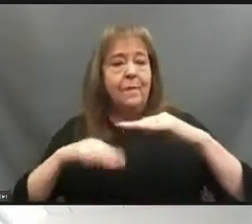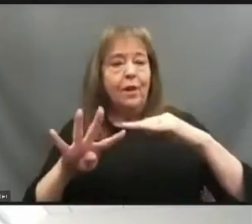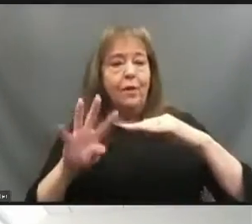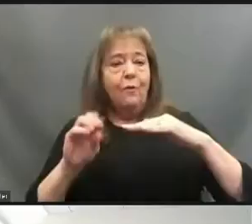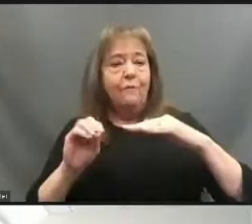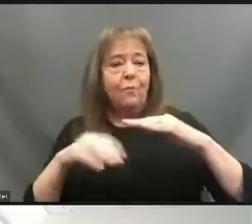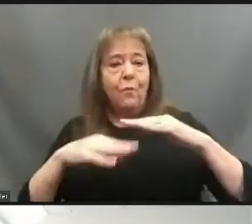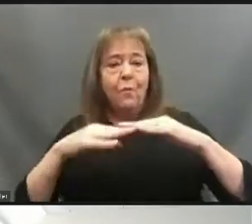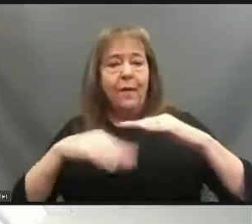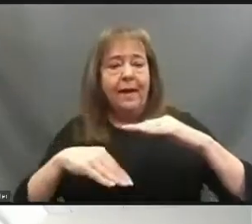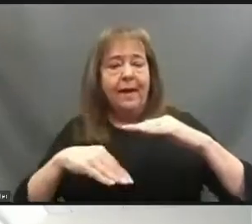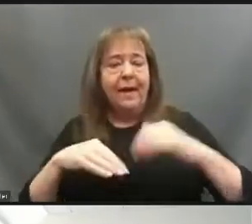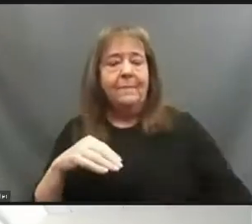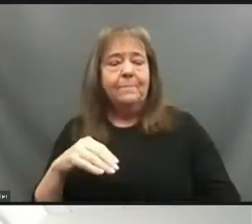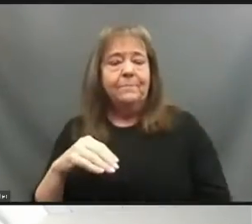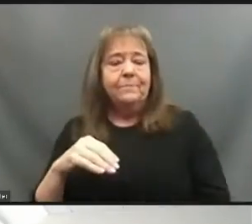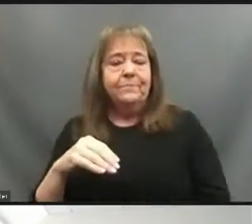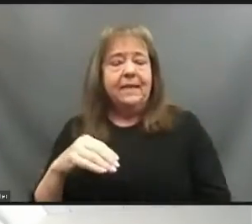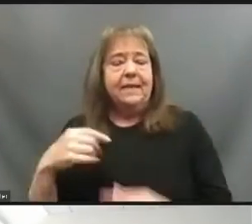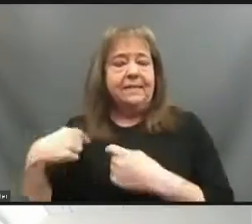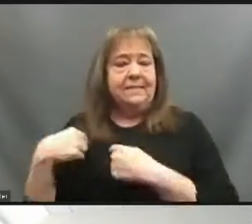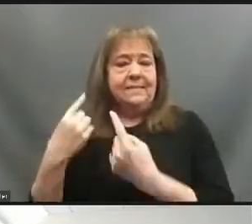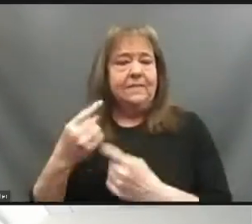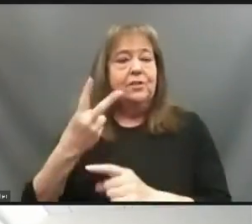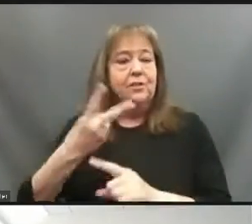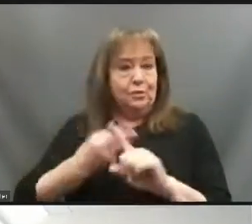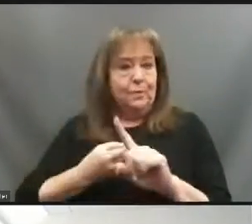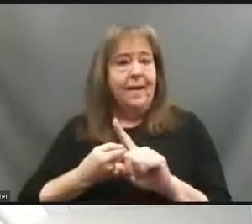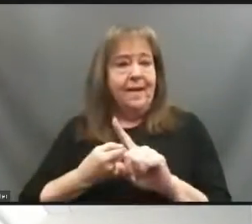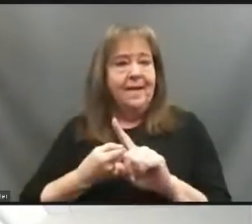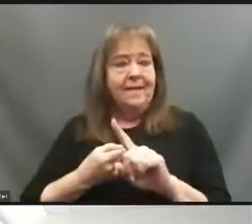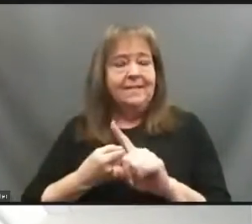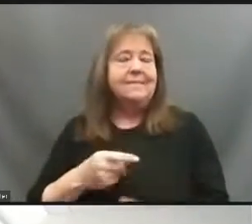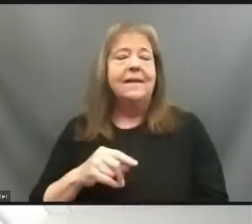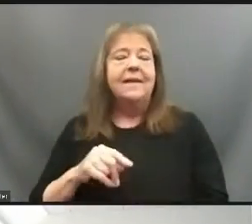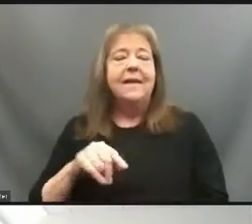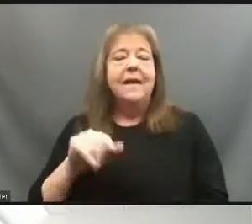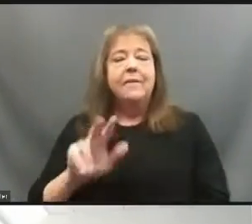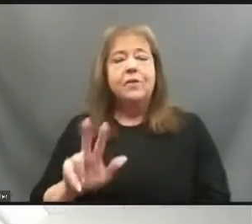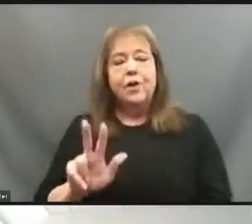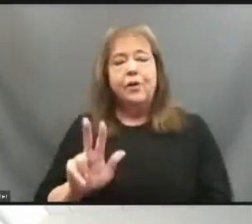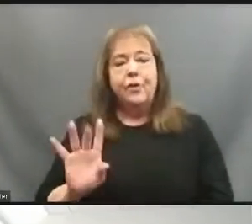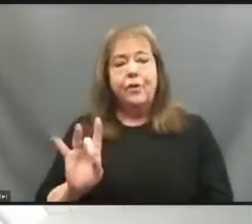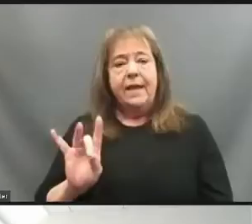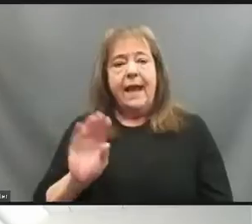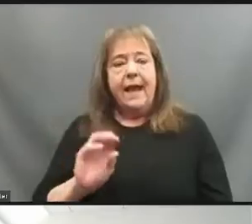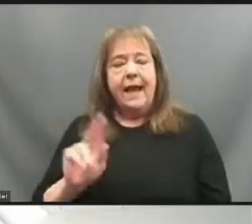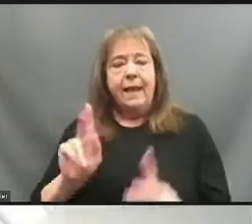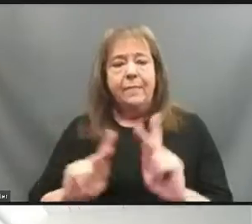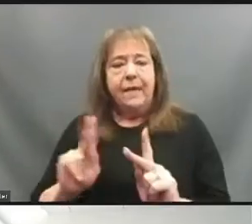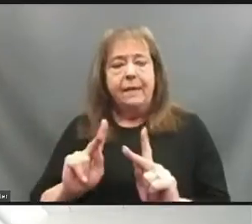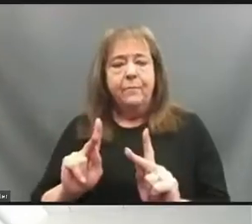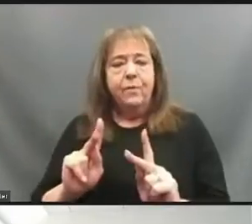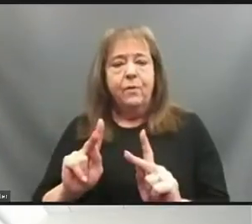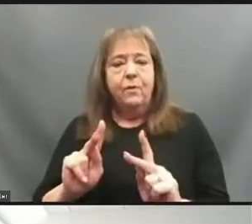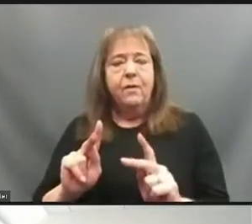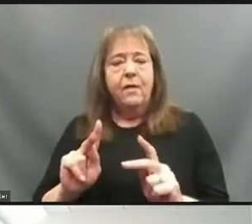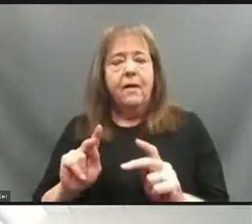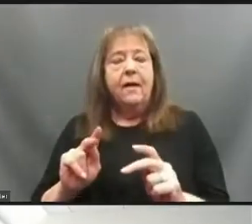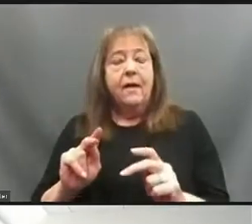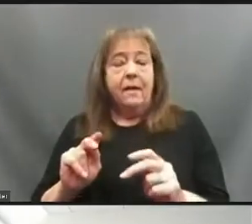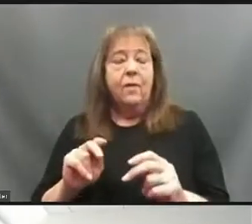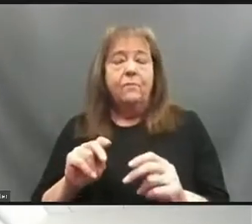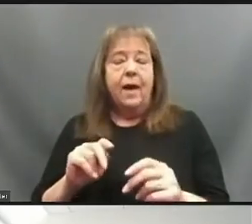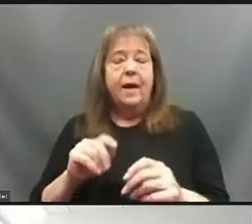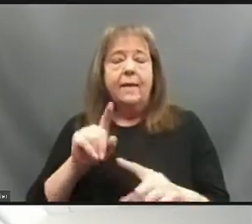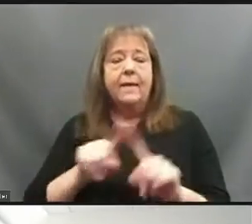COVID patients in the hospital in the past 2 months. Of those 38, about half, so 17, are in the ICU. Of